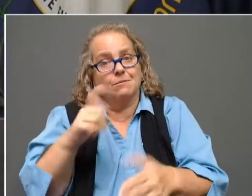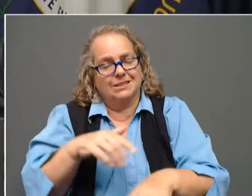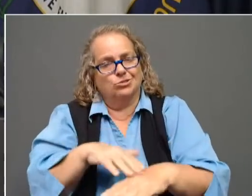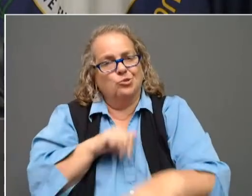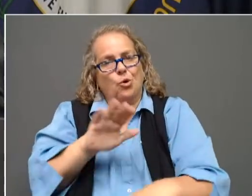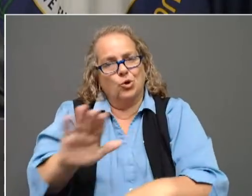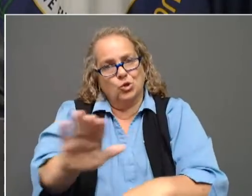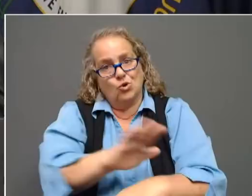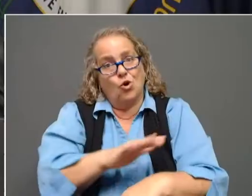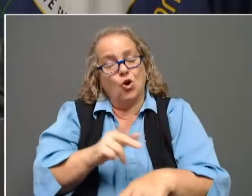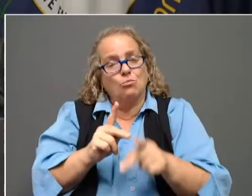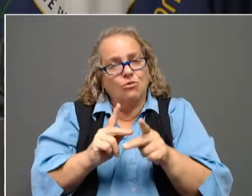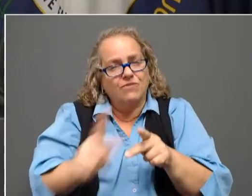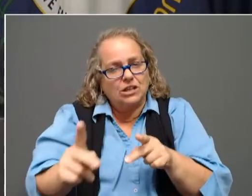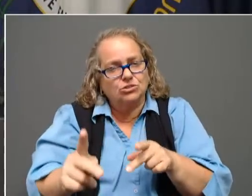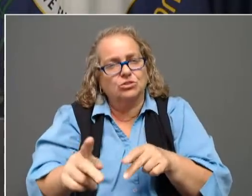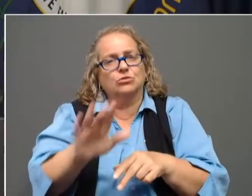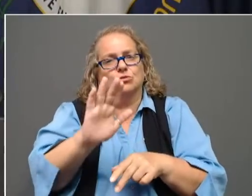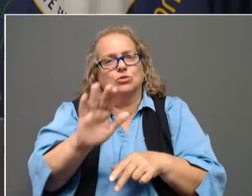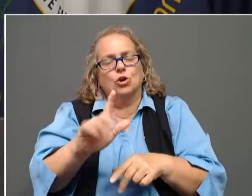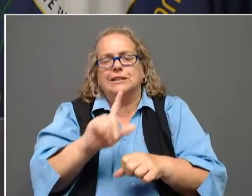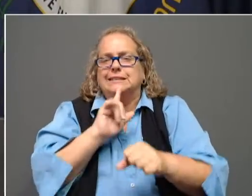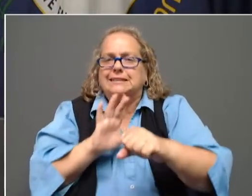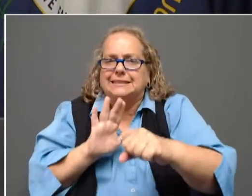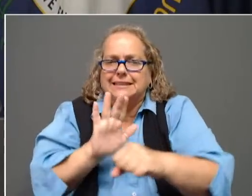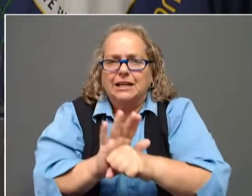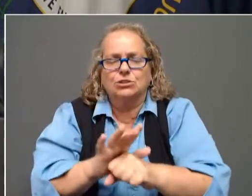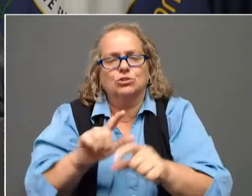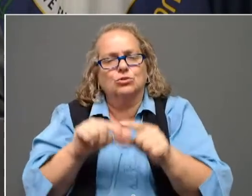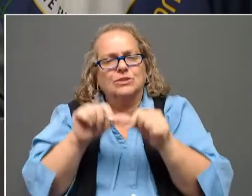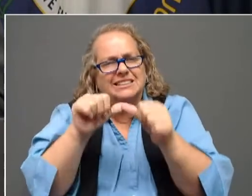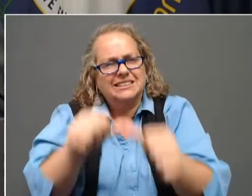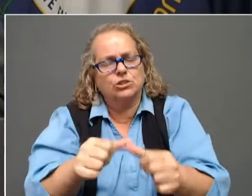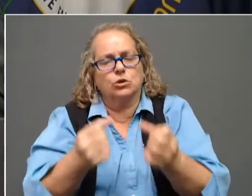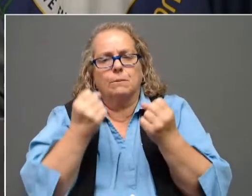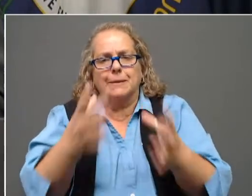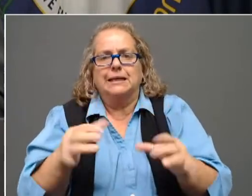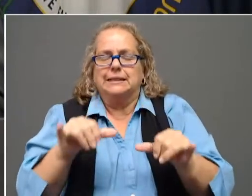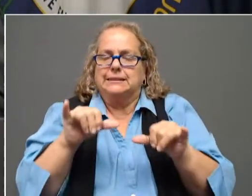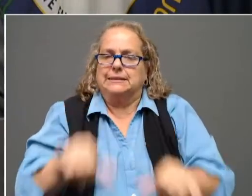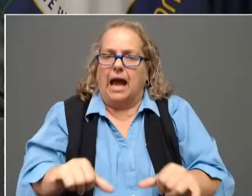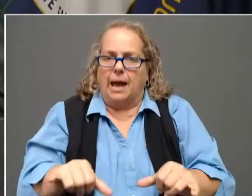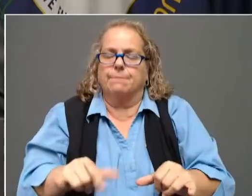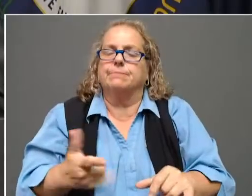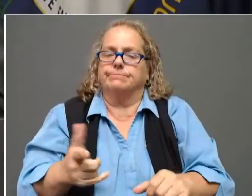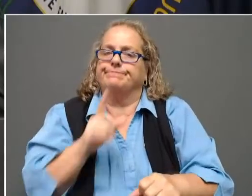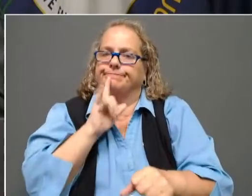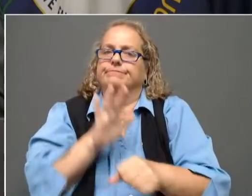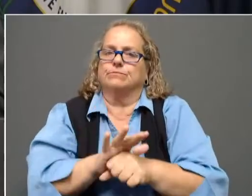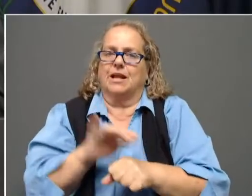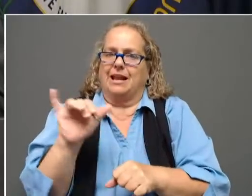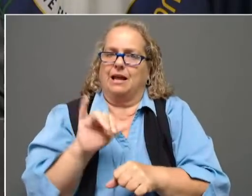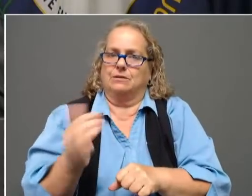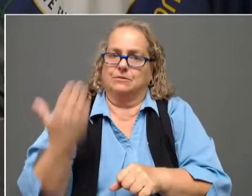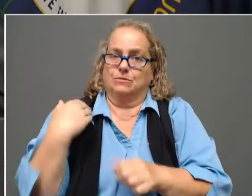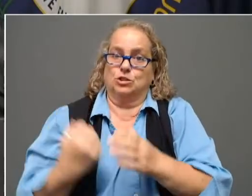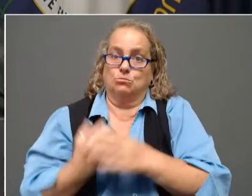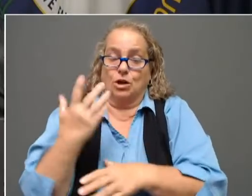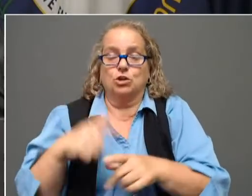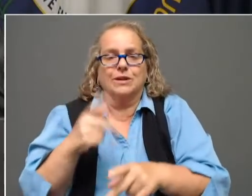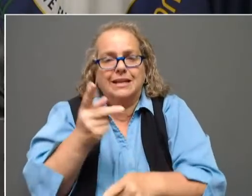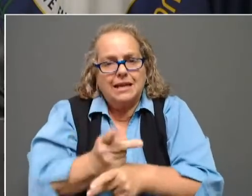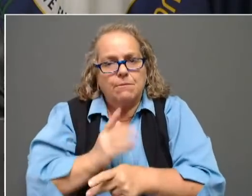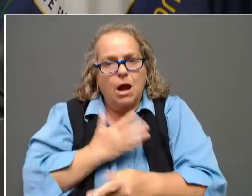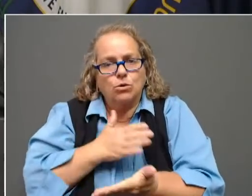to continue many of those same mitigation efforts from this past spring to keep our schools open and safe for in-person